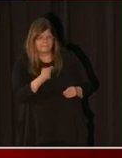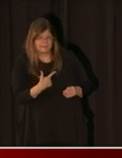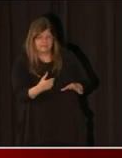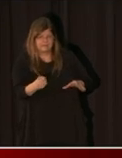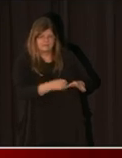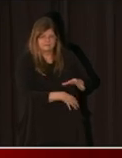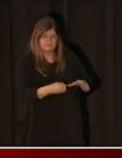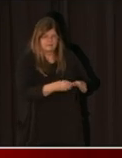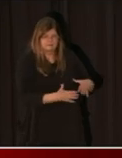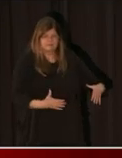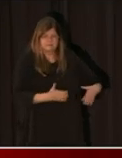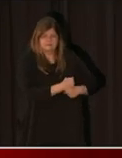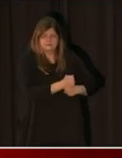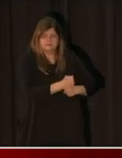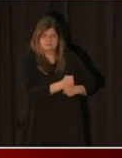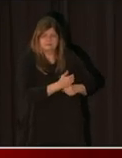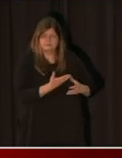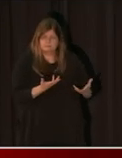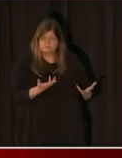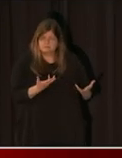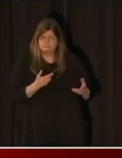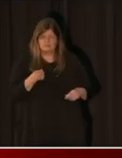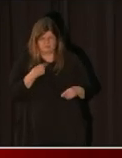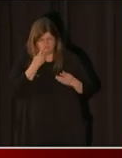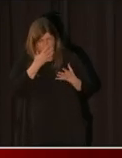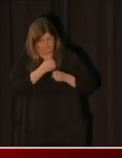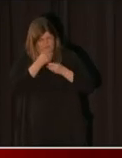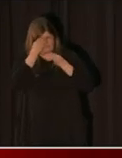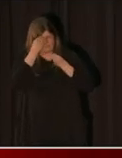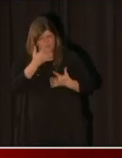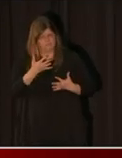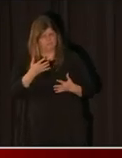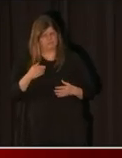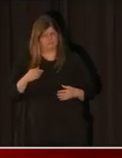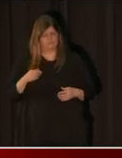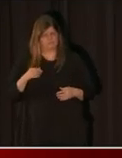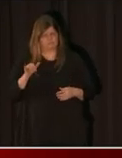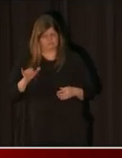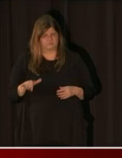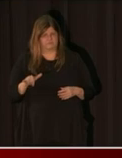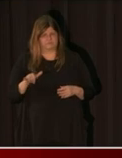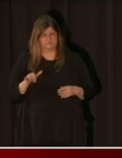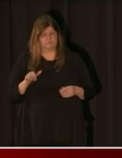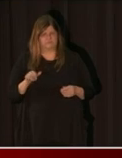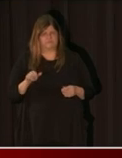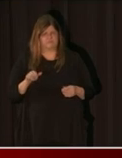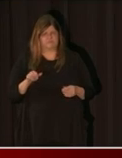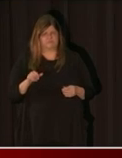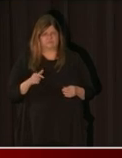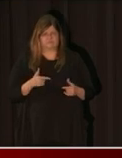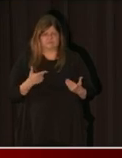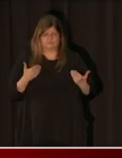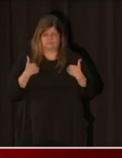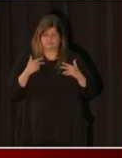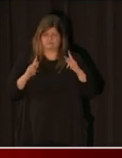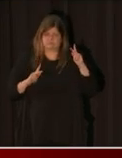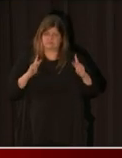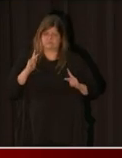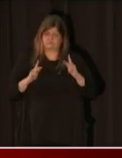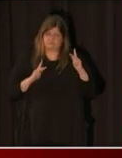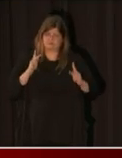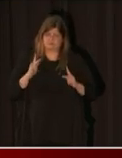out onto the sidewalk, performing some kind of checkups on them and taking them back